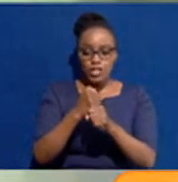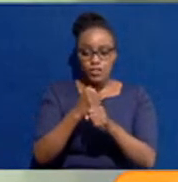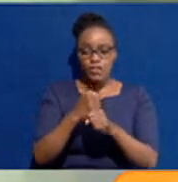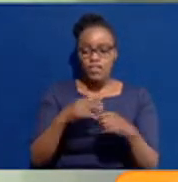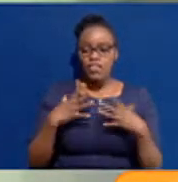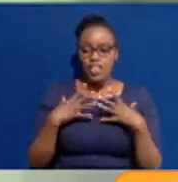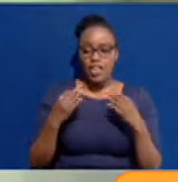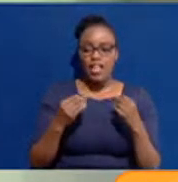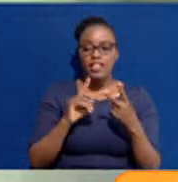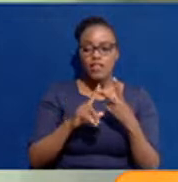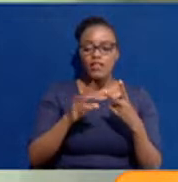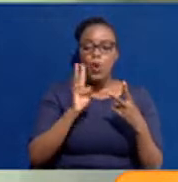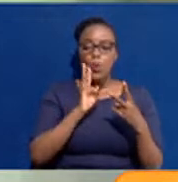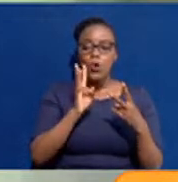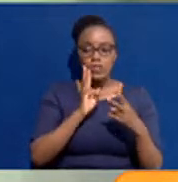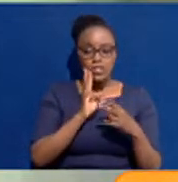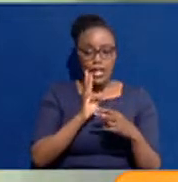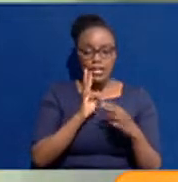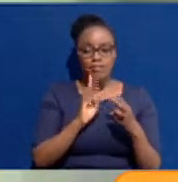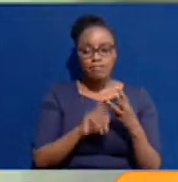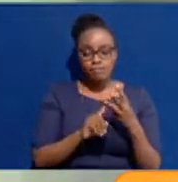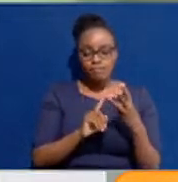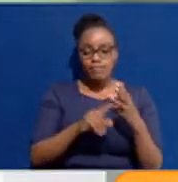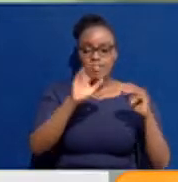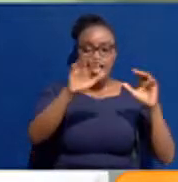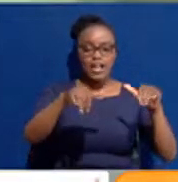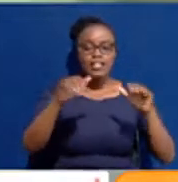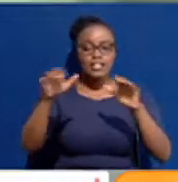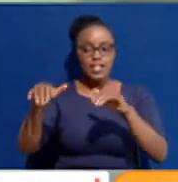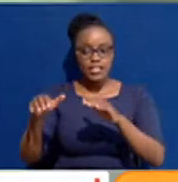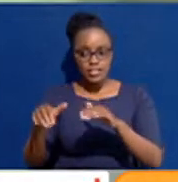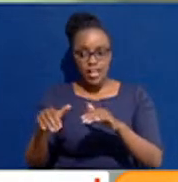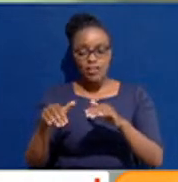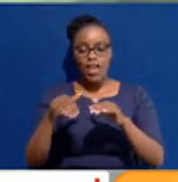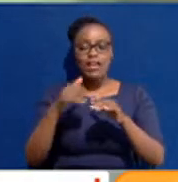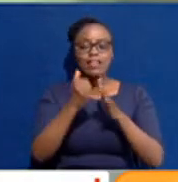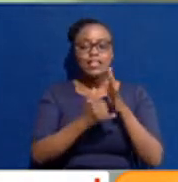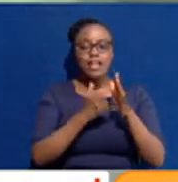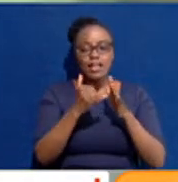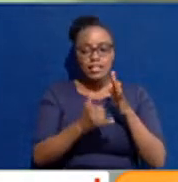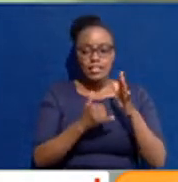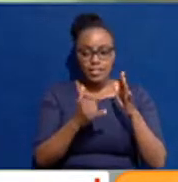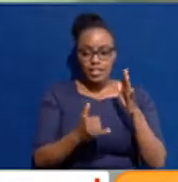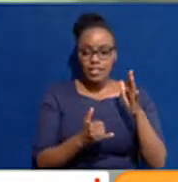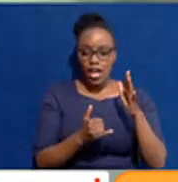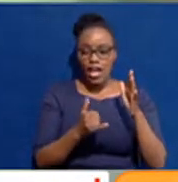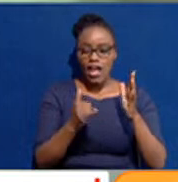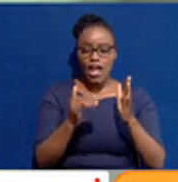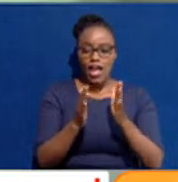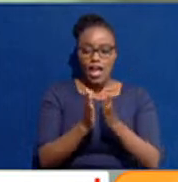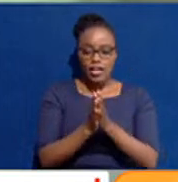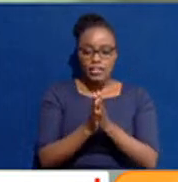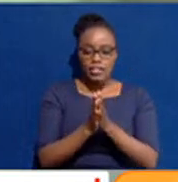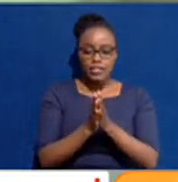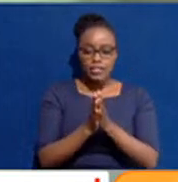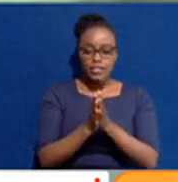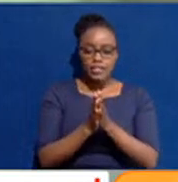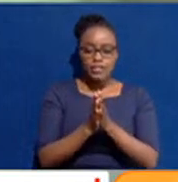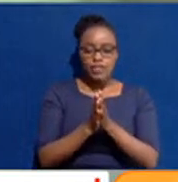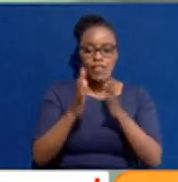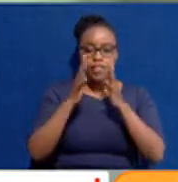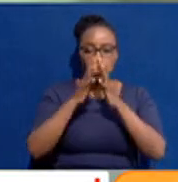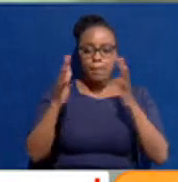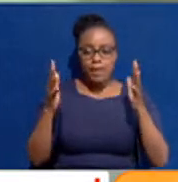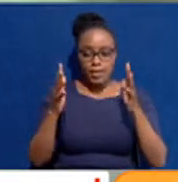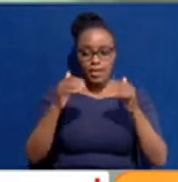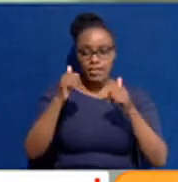in terms of water mapping, in terms of agriculture, industry, and the biggest